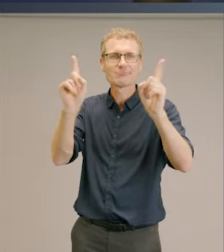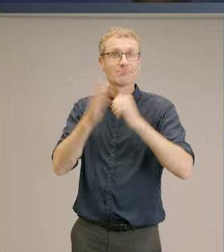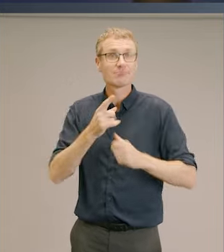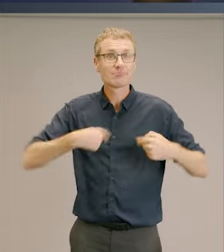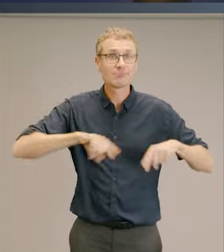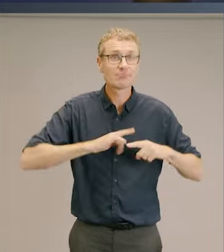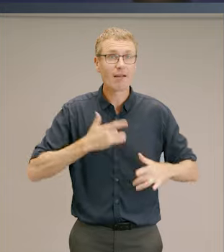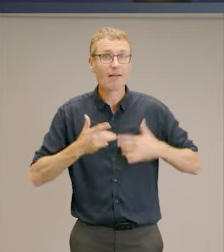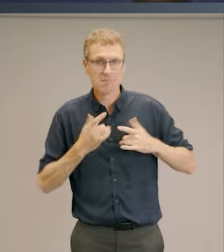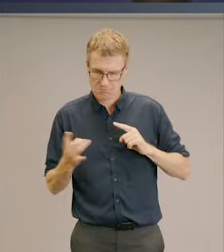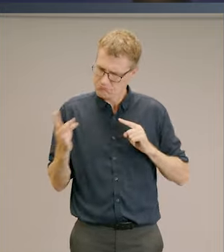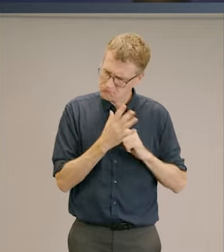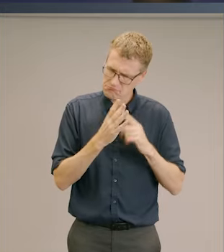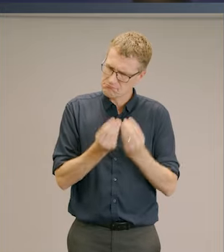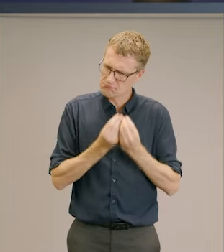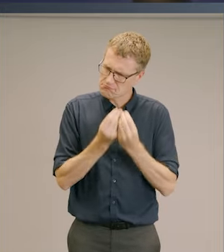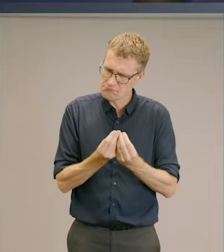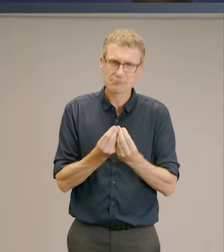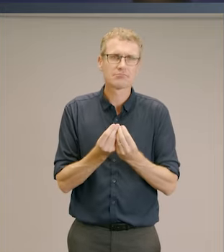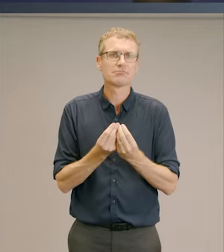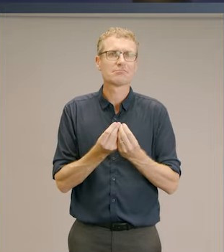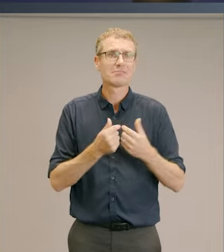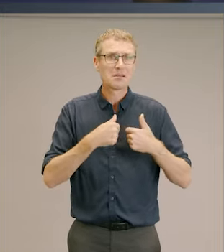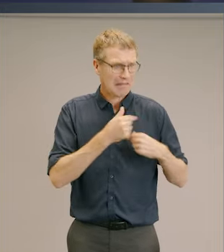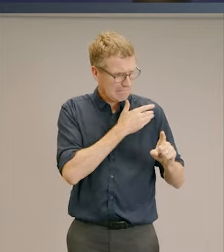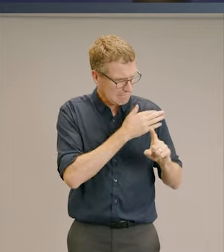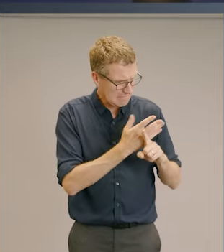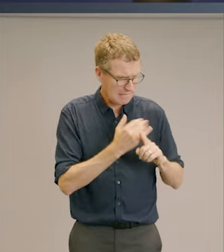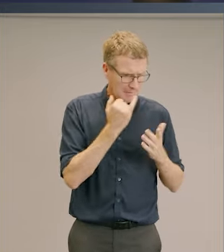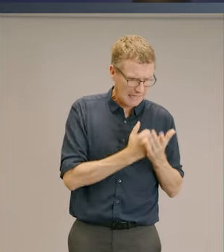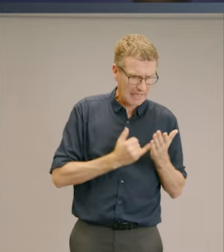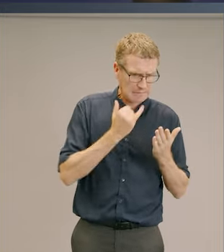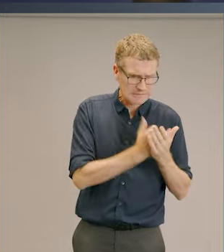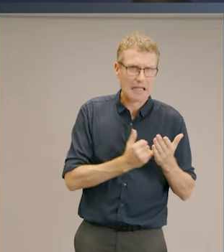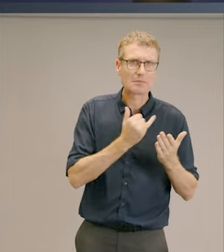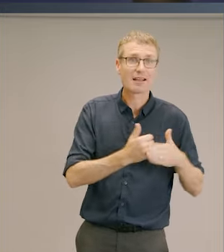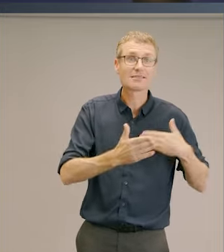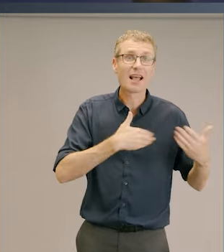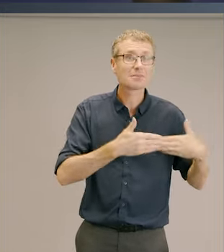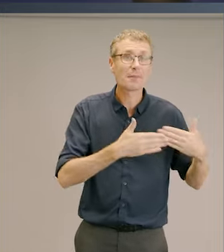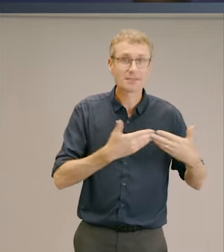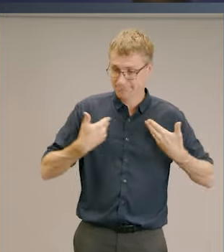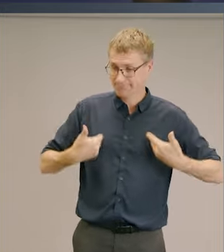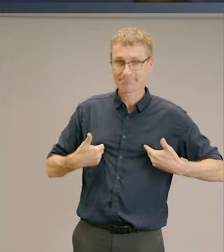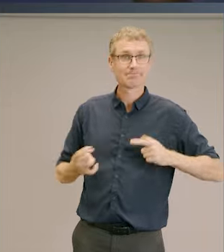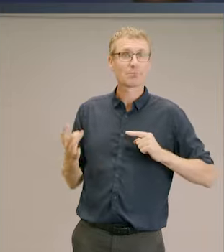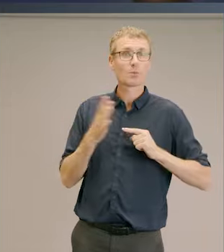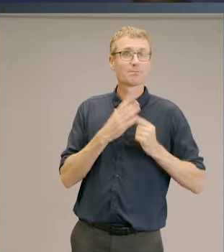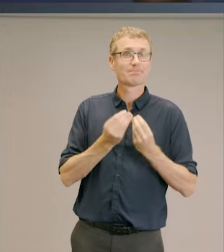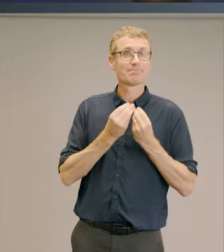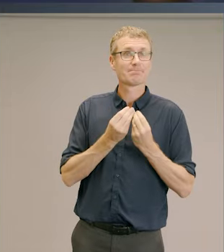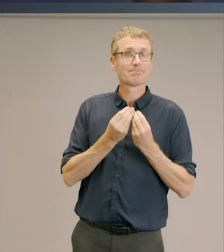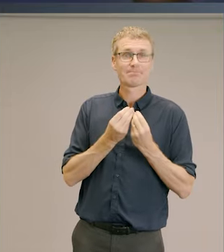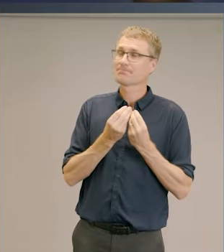our purpose. Your life counts. It is not a mistake. No matter how many mistakes you might have think that you've made,